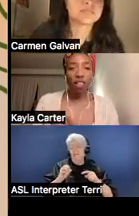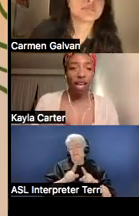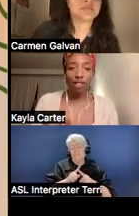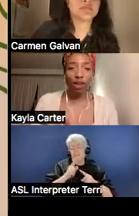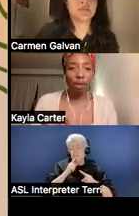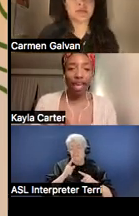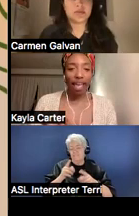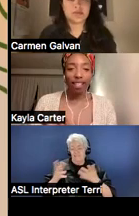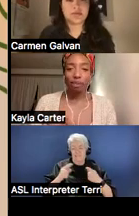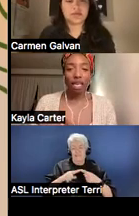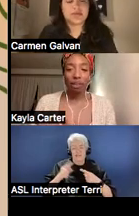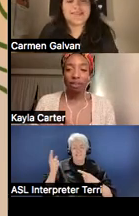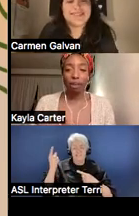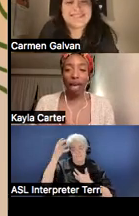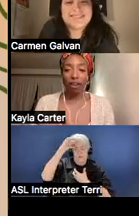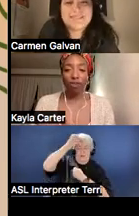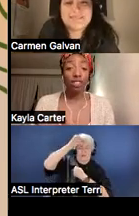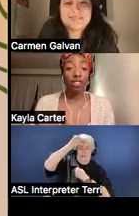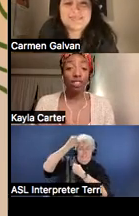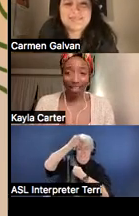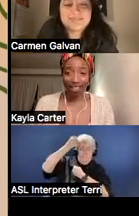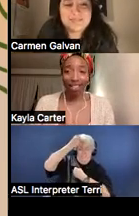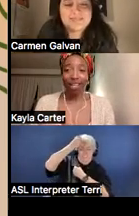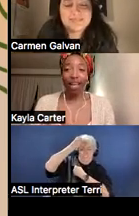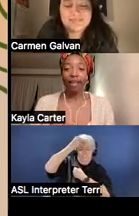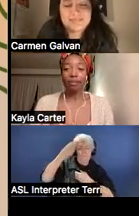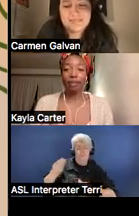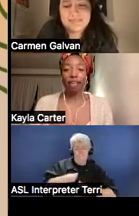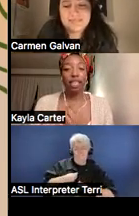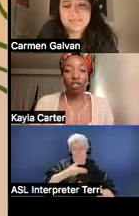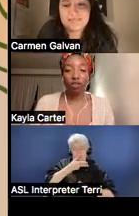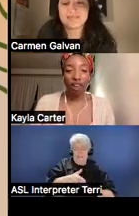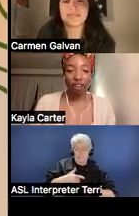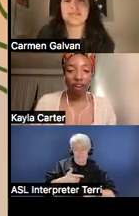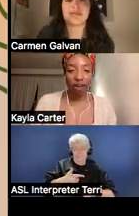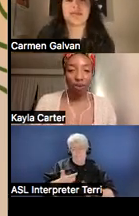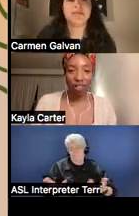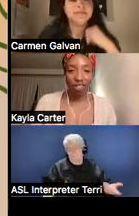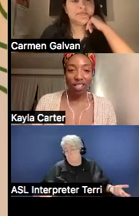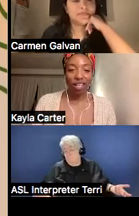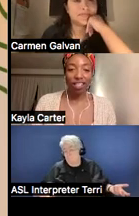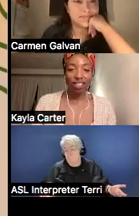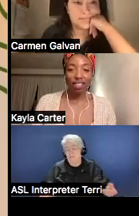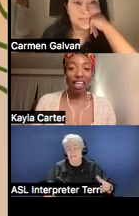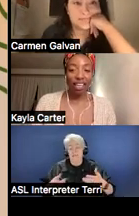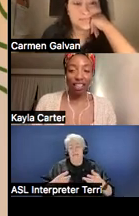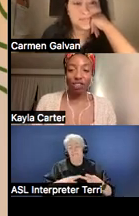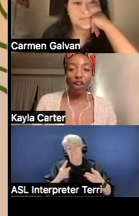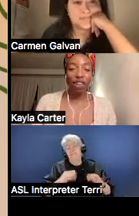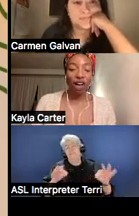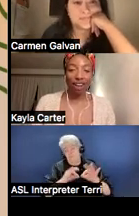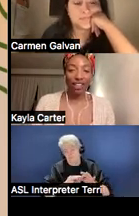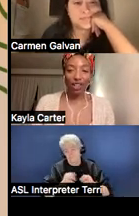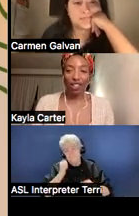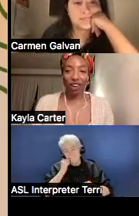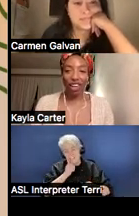like colonizer in my head that's making me feel bad for existing. And I think it's very, very important daily, drag